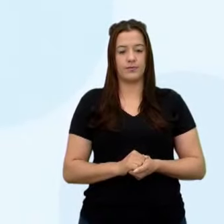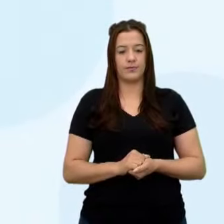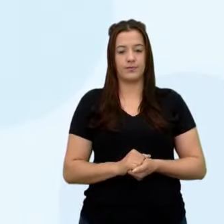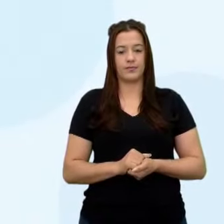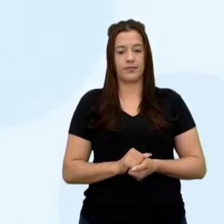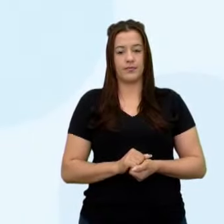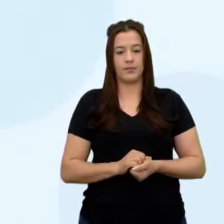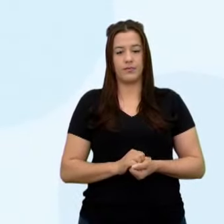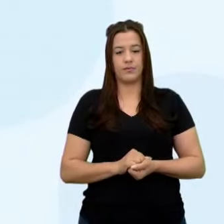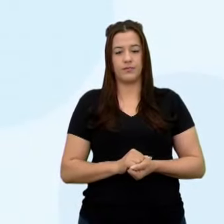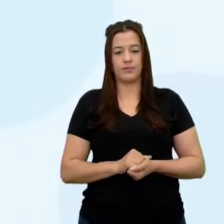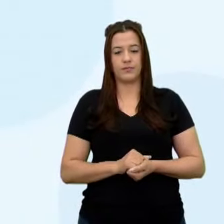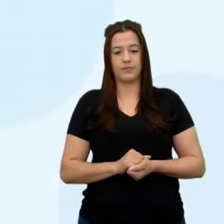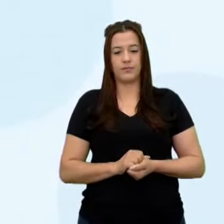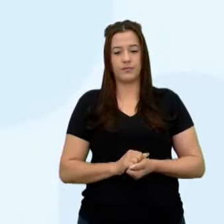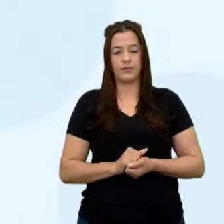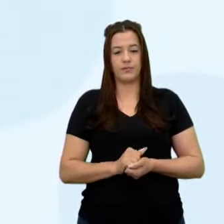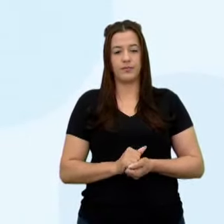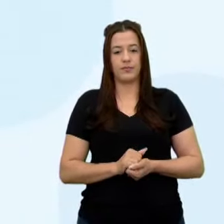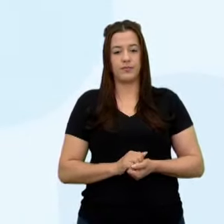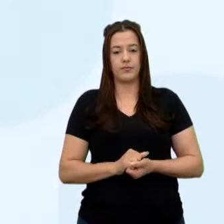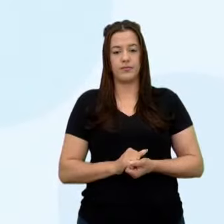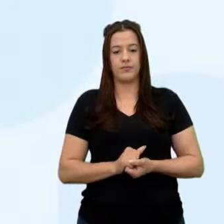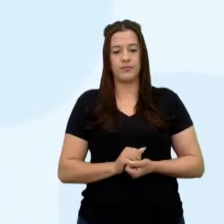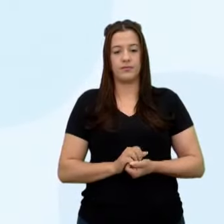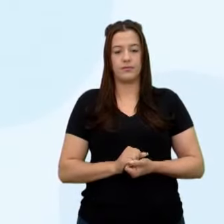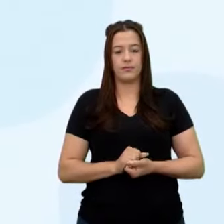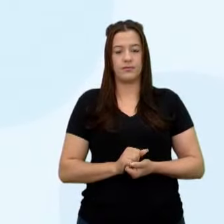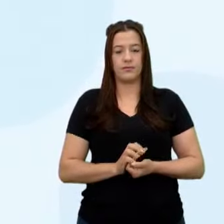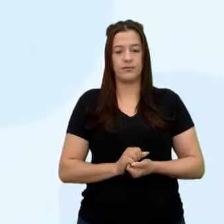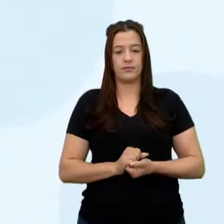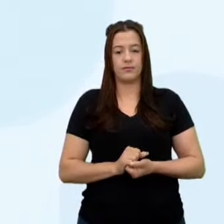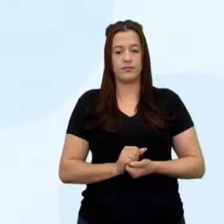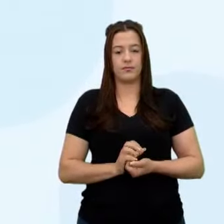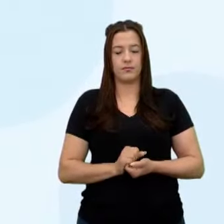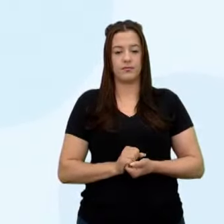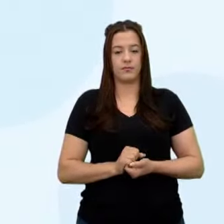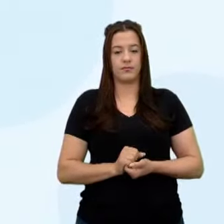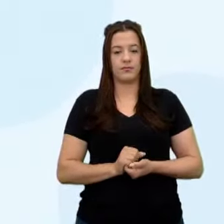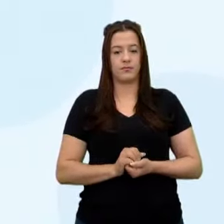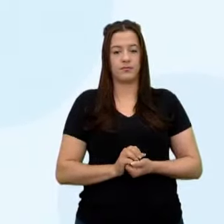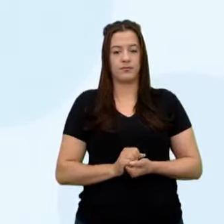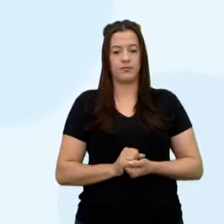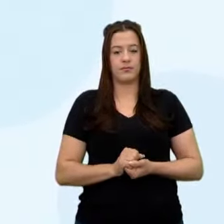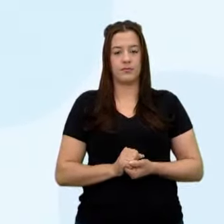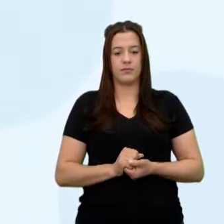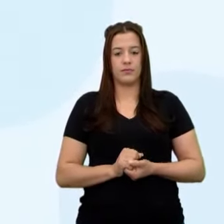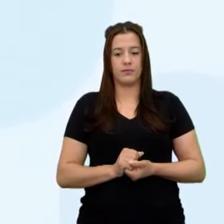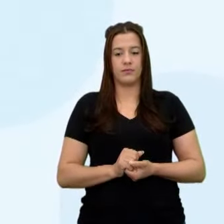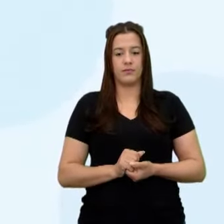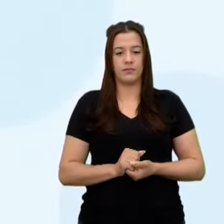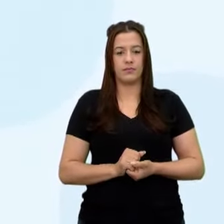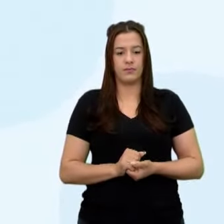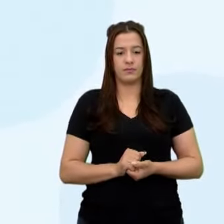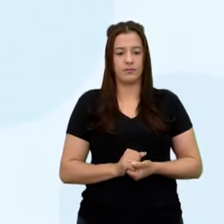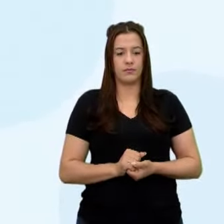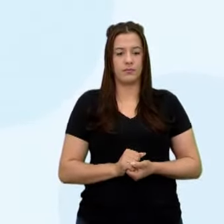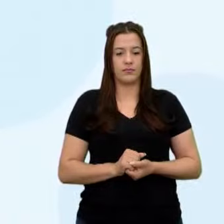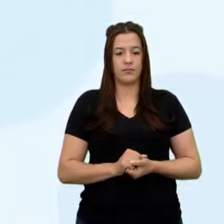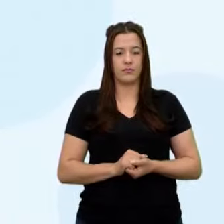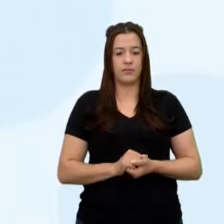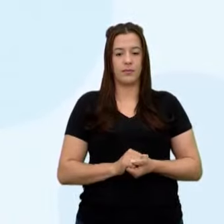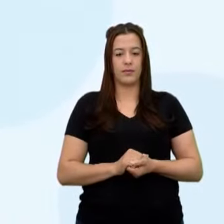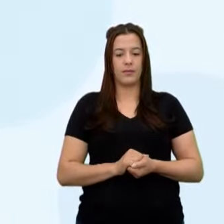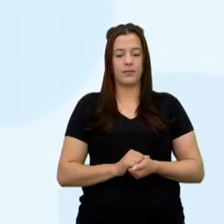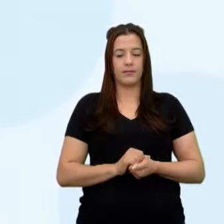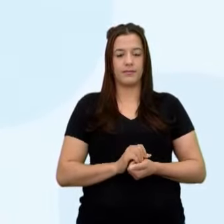and Mars. C. Jupiter, Saturn, Uranus and Neptune. Então nós temos 3 possibilidades